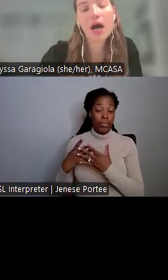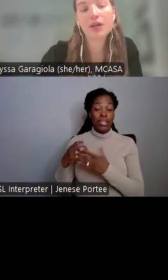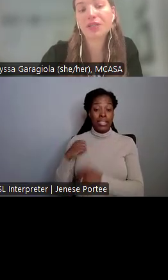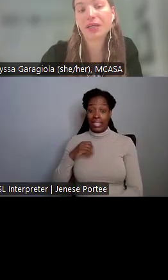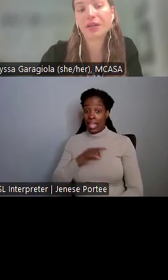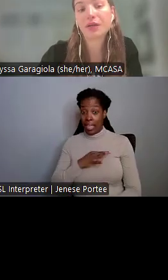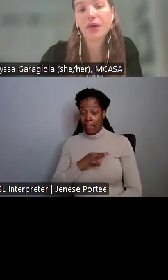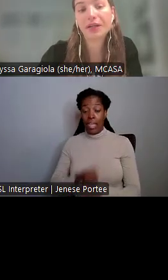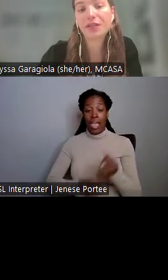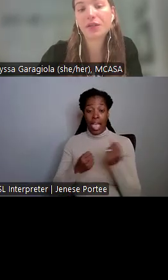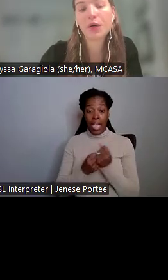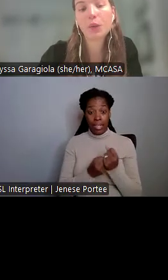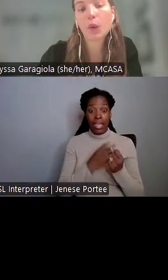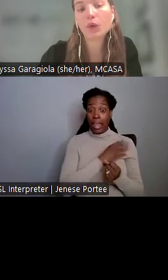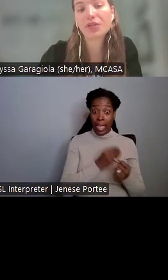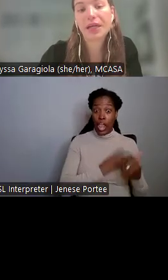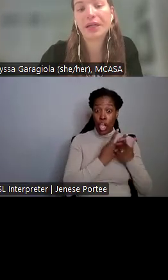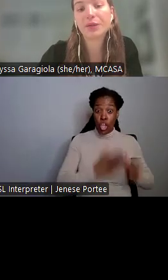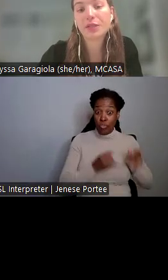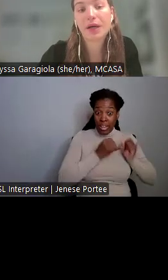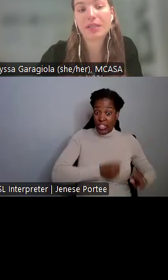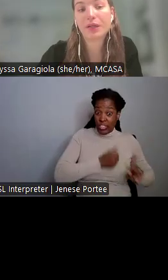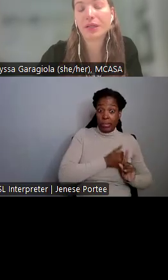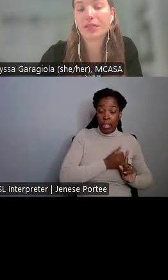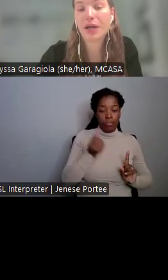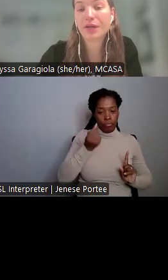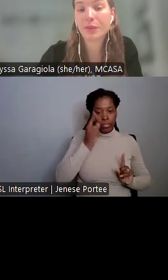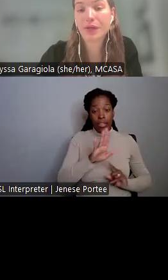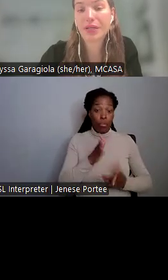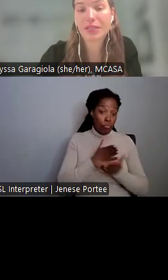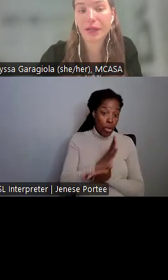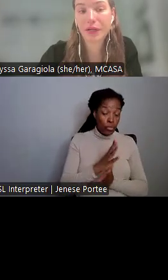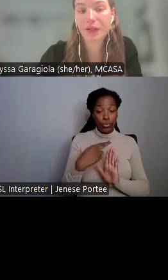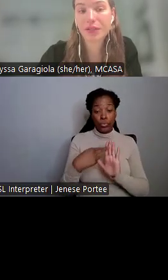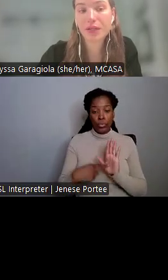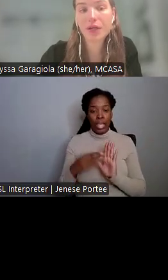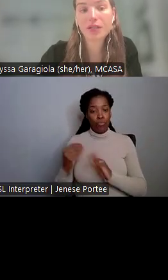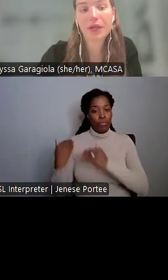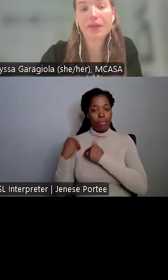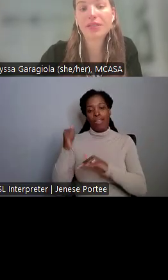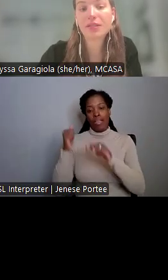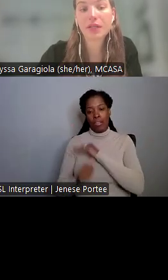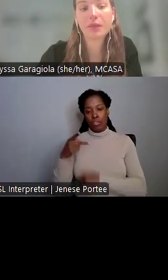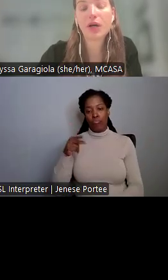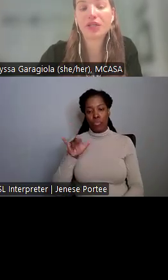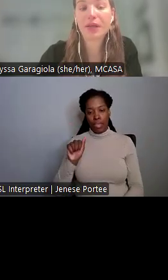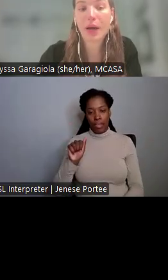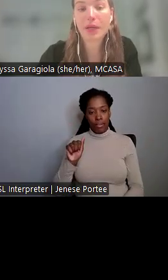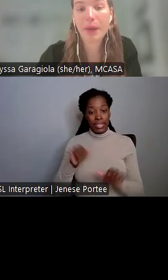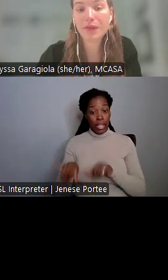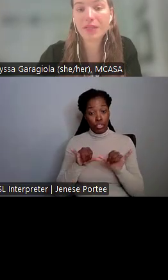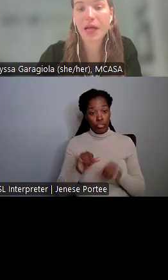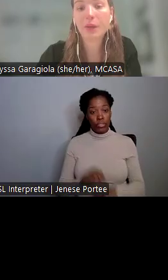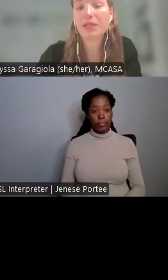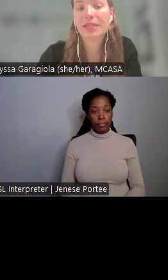individuals understand their rights, roles, and responsibilities under the PREA standards. So again, this is going to be launching in the